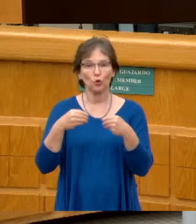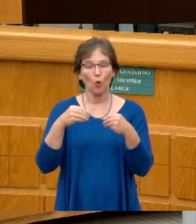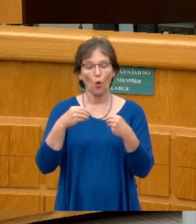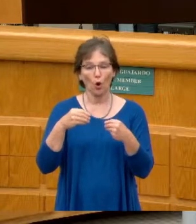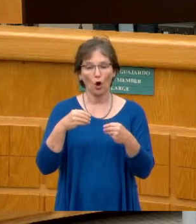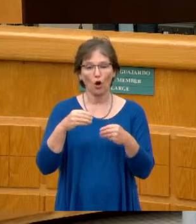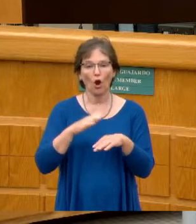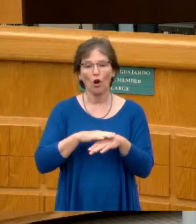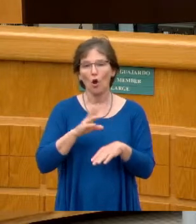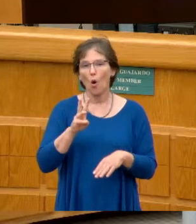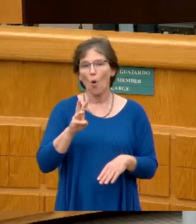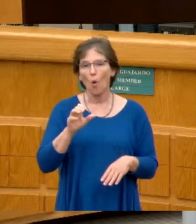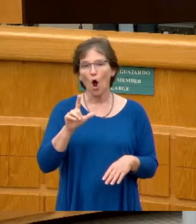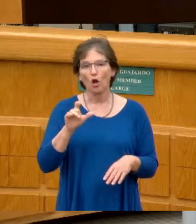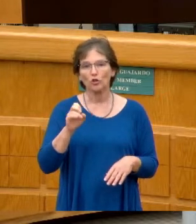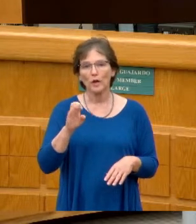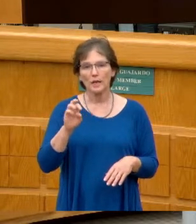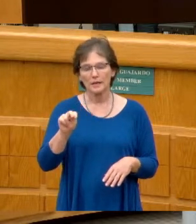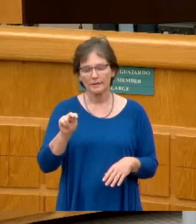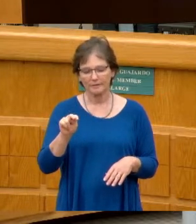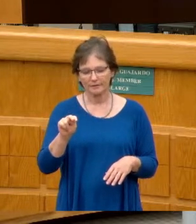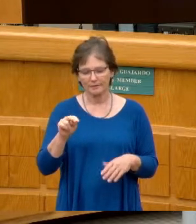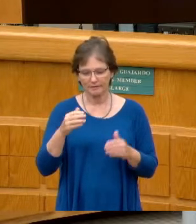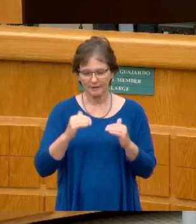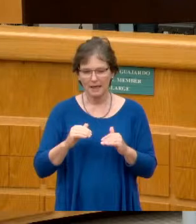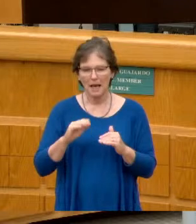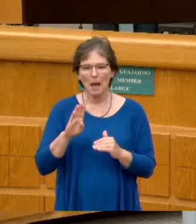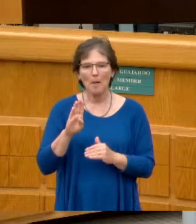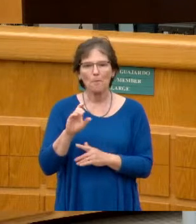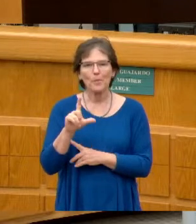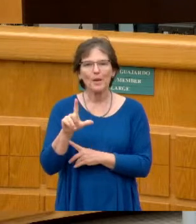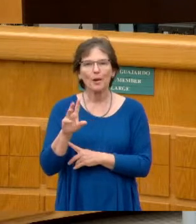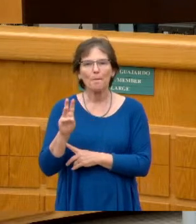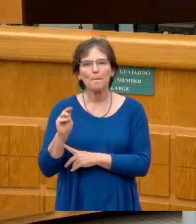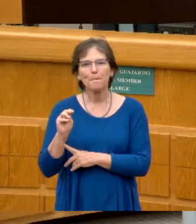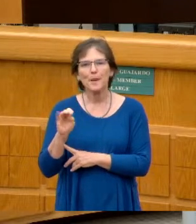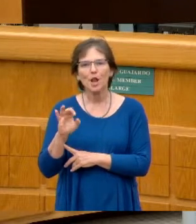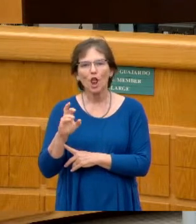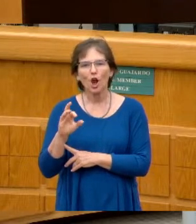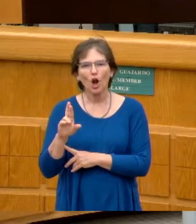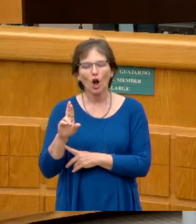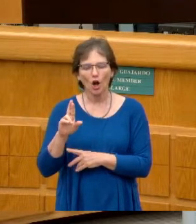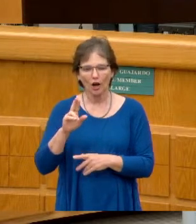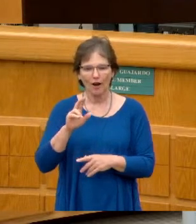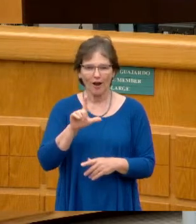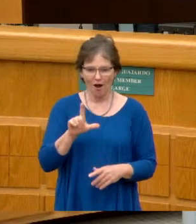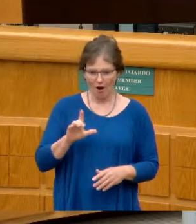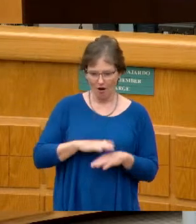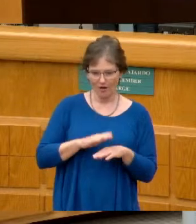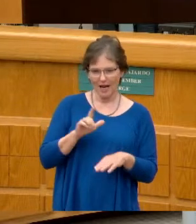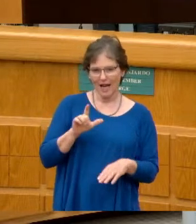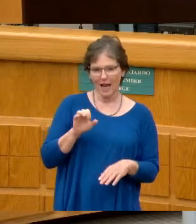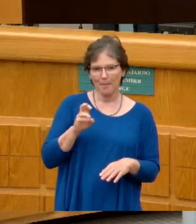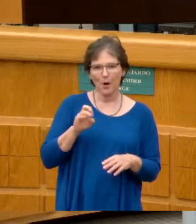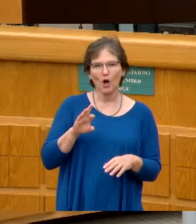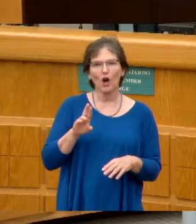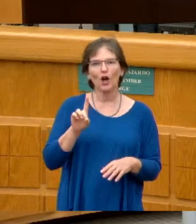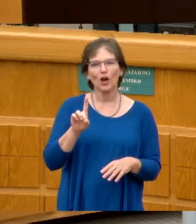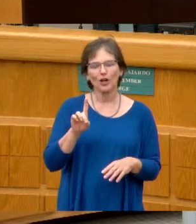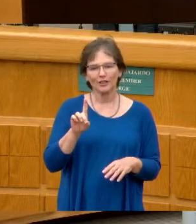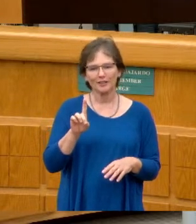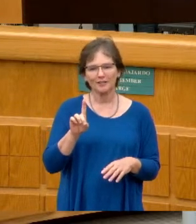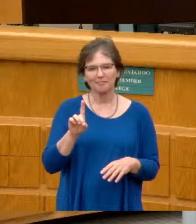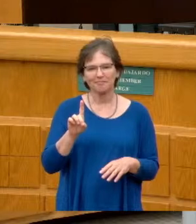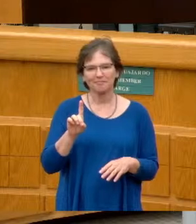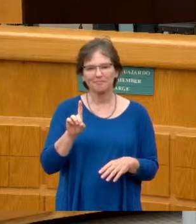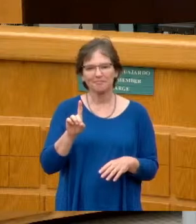Amaya, number 2 on Morgan, Sweet Swirl Frozen Yogurt, South Padre Island Drive, the Sonic Drive-In